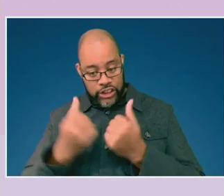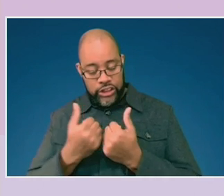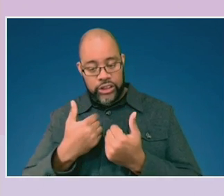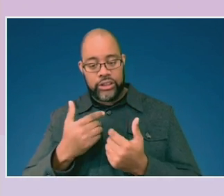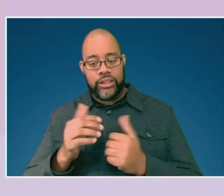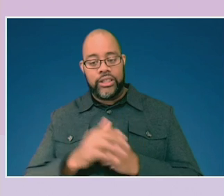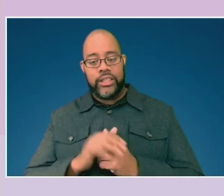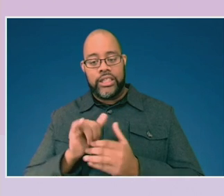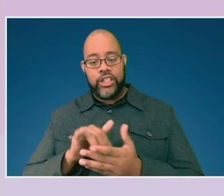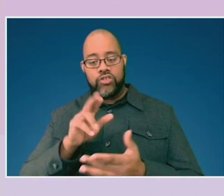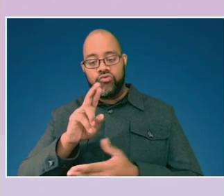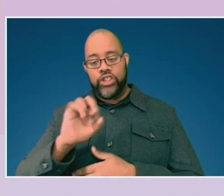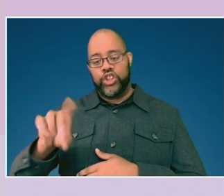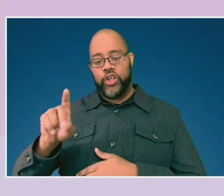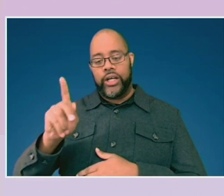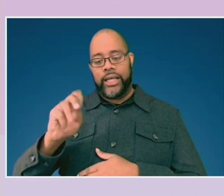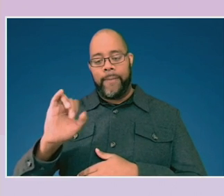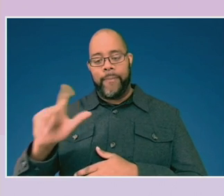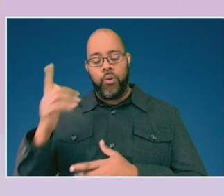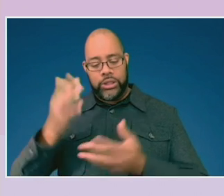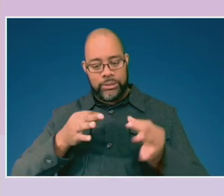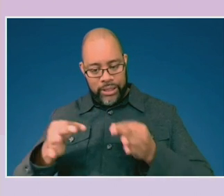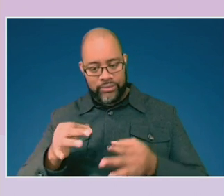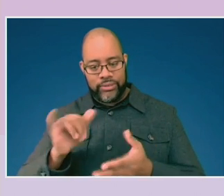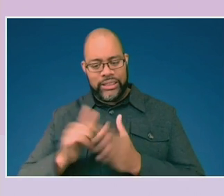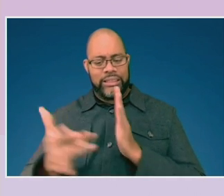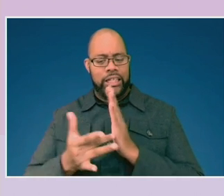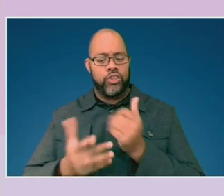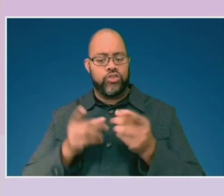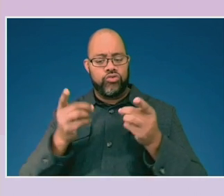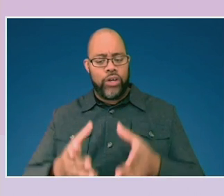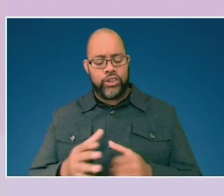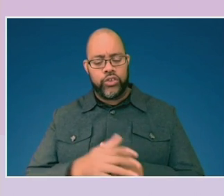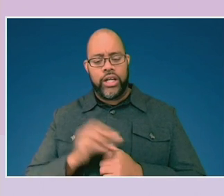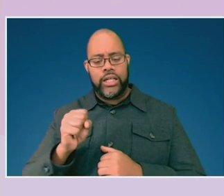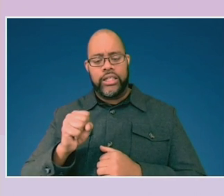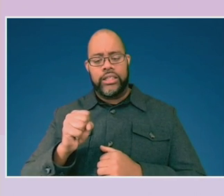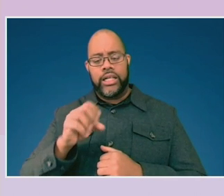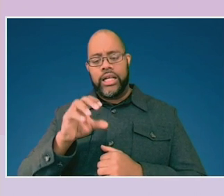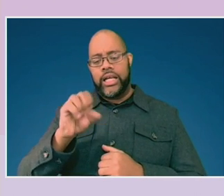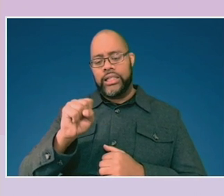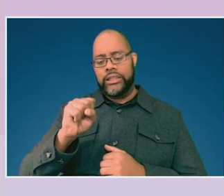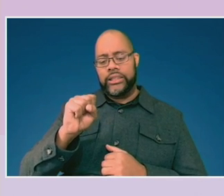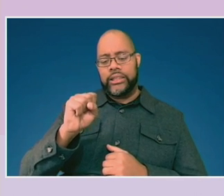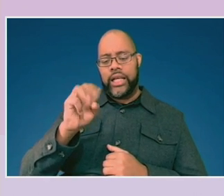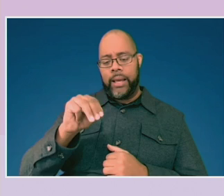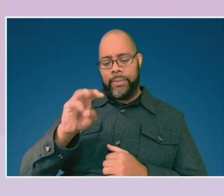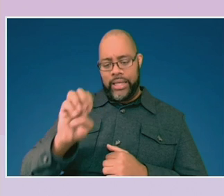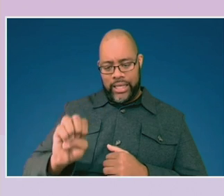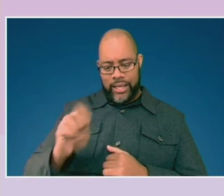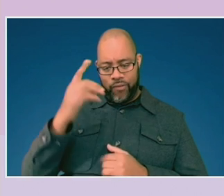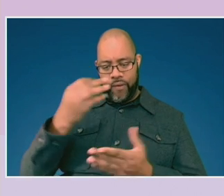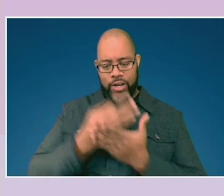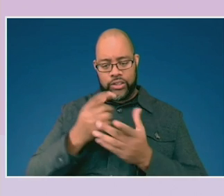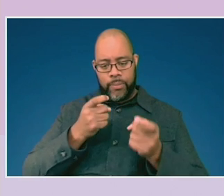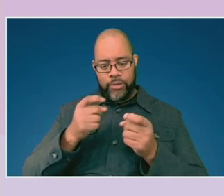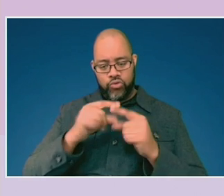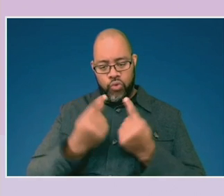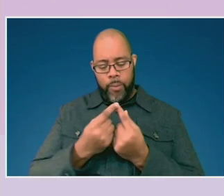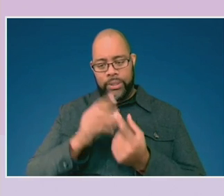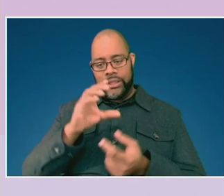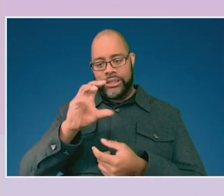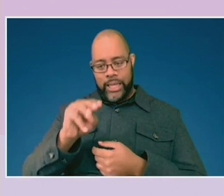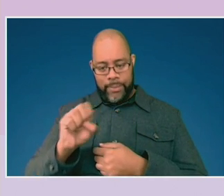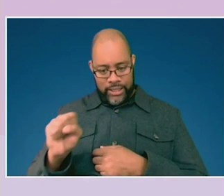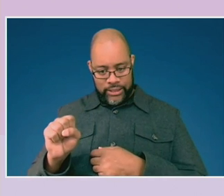expert Richard Kimball. He serves as Technical Director and SBS SME for the Financial Management Group at the Center for Medicaid